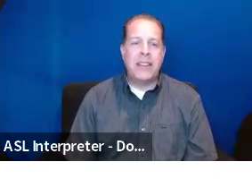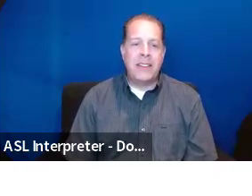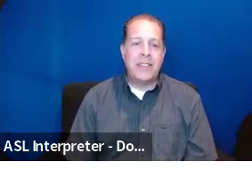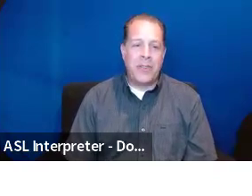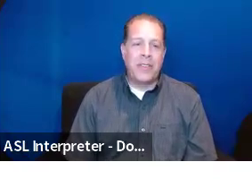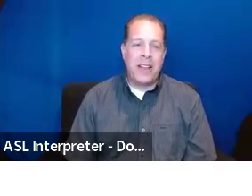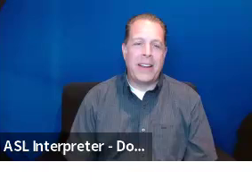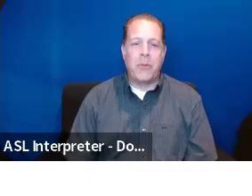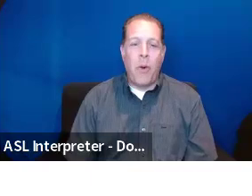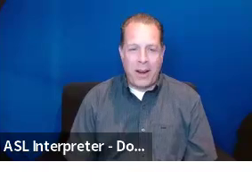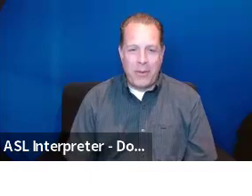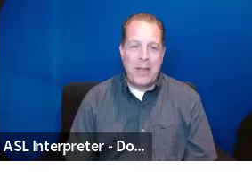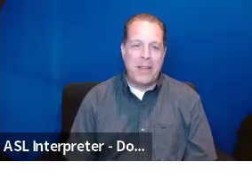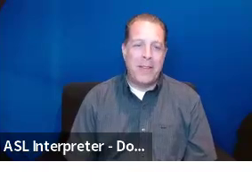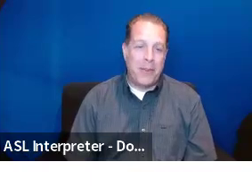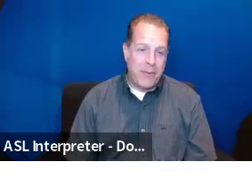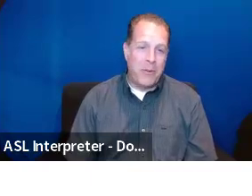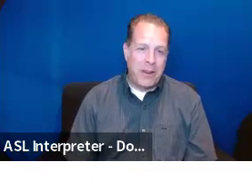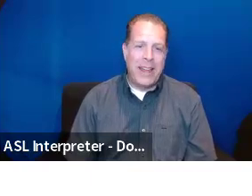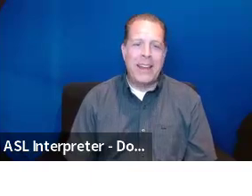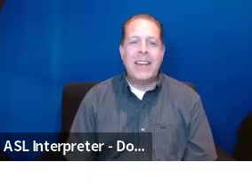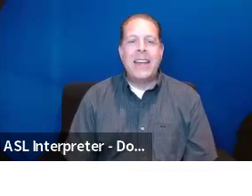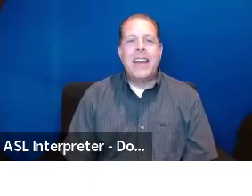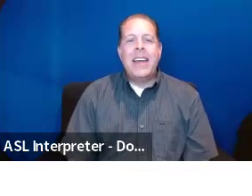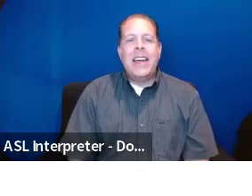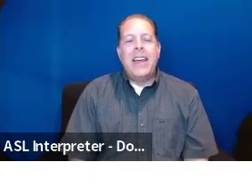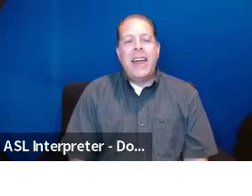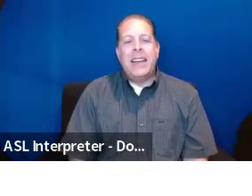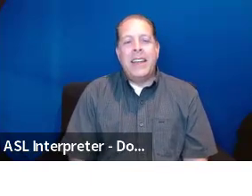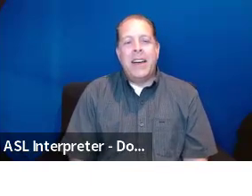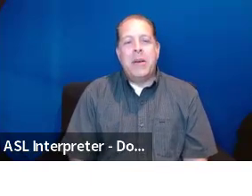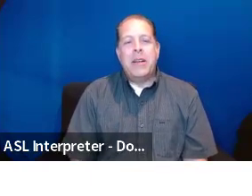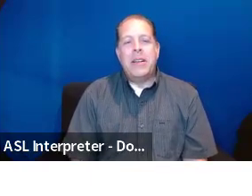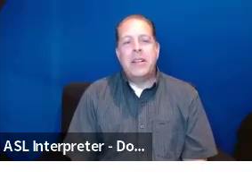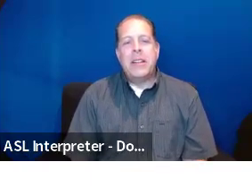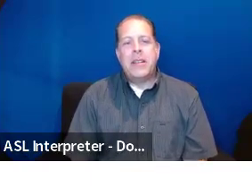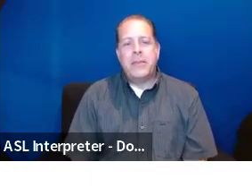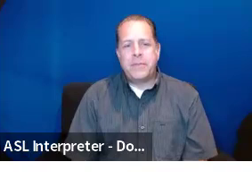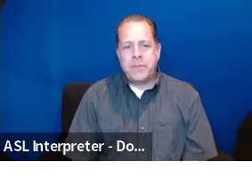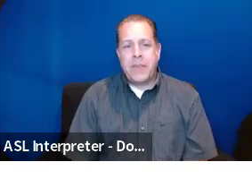not it's for not like walking relay, but for phone relay. And